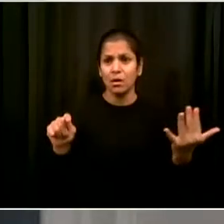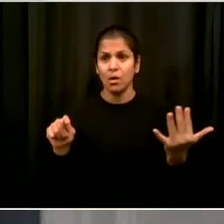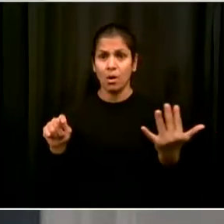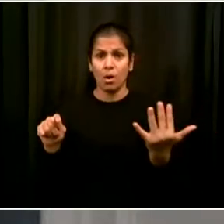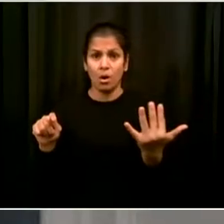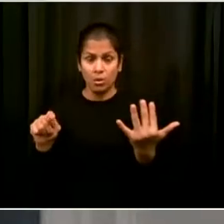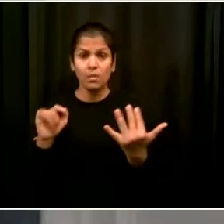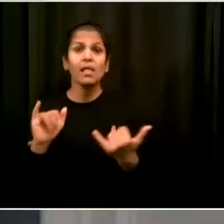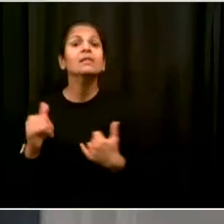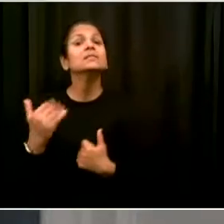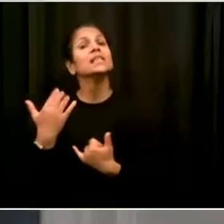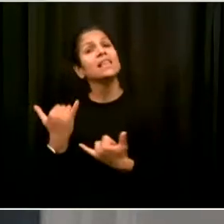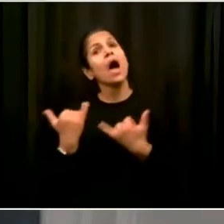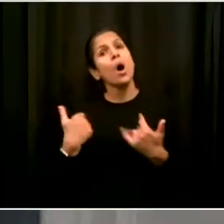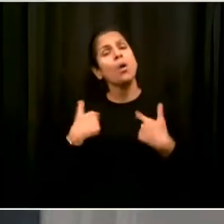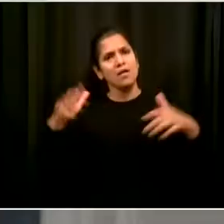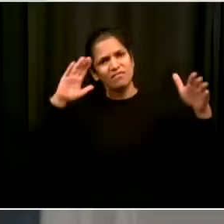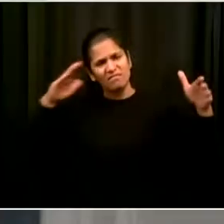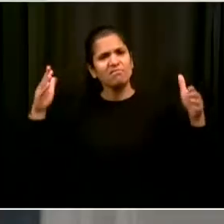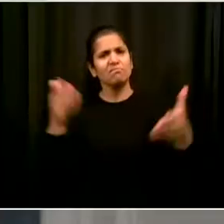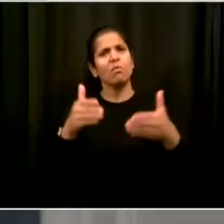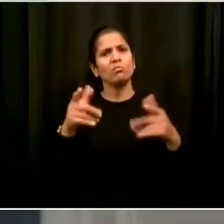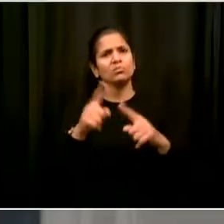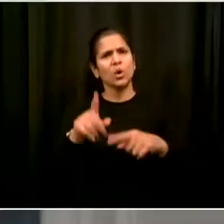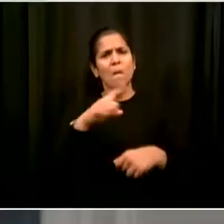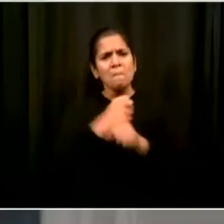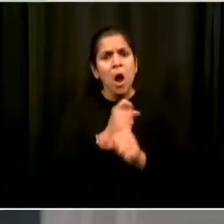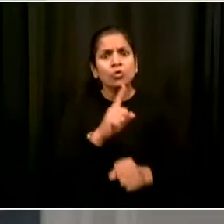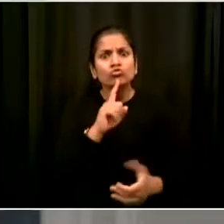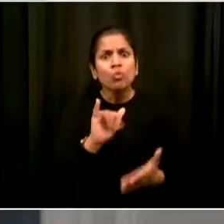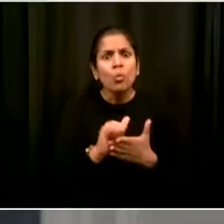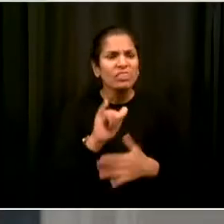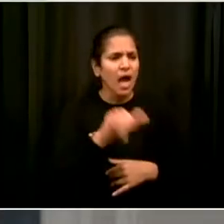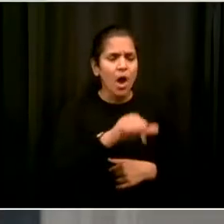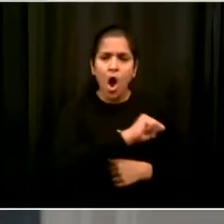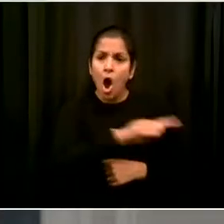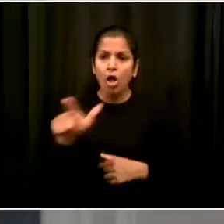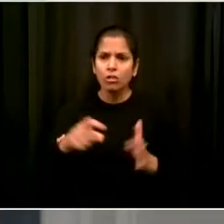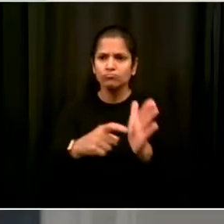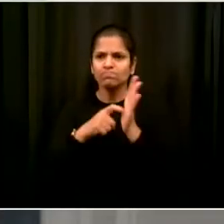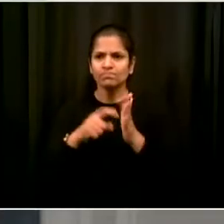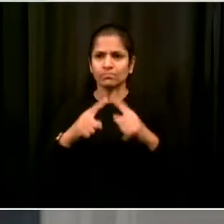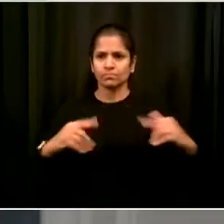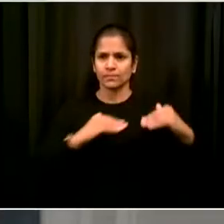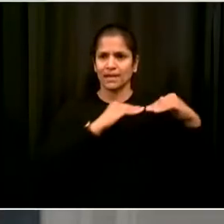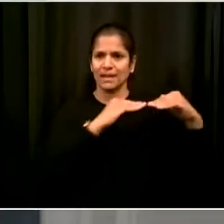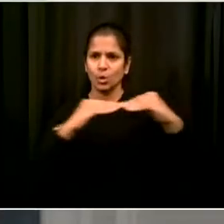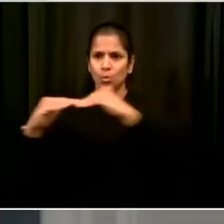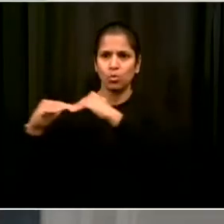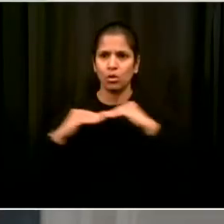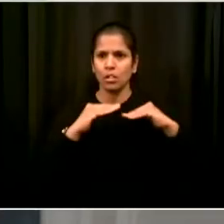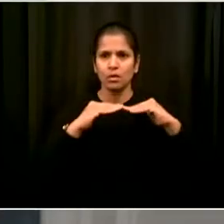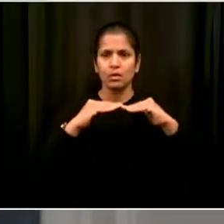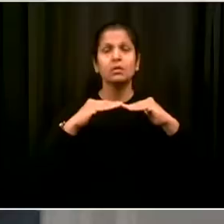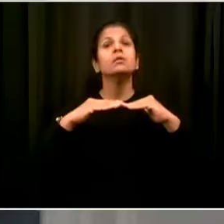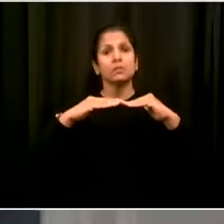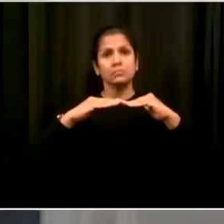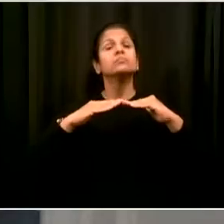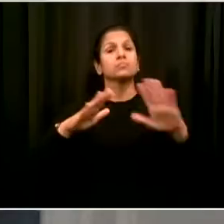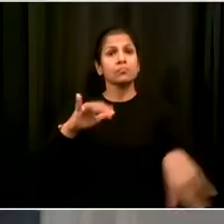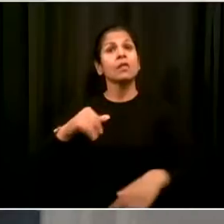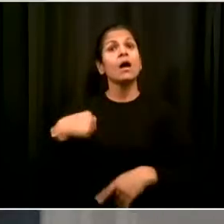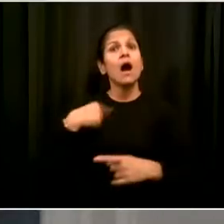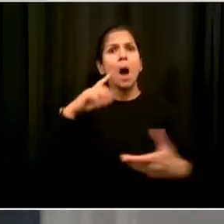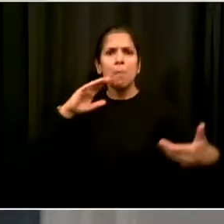feedback from community partners in collaboration with Black, Brown, Indigenous, and Asian communities that were disproportionately affected